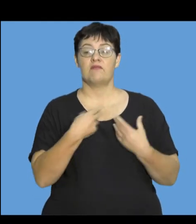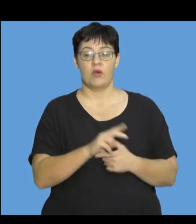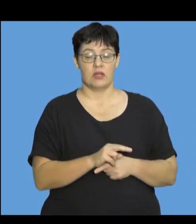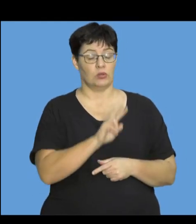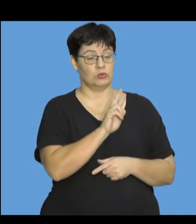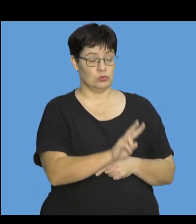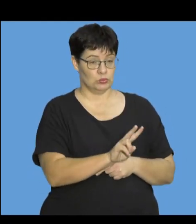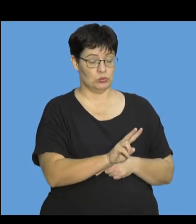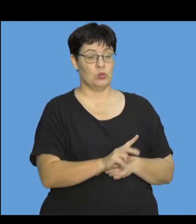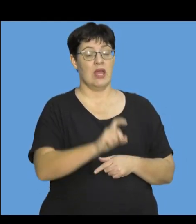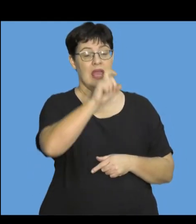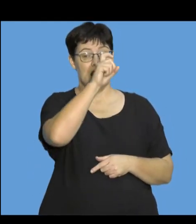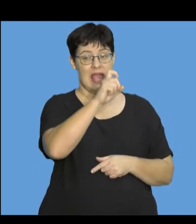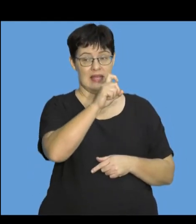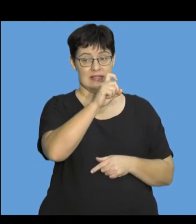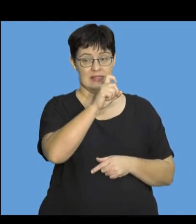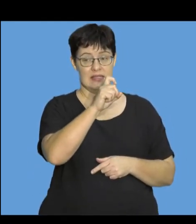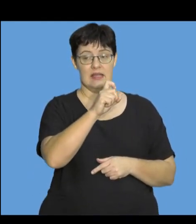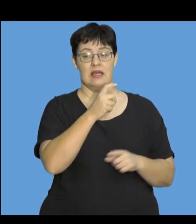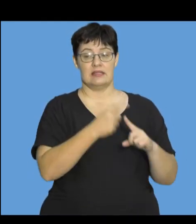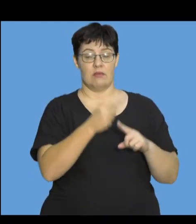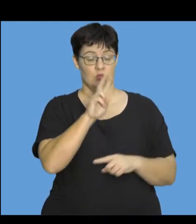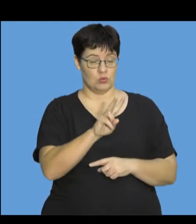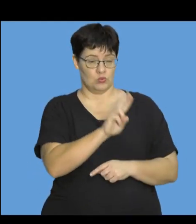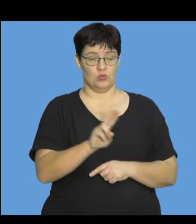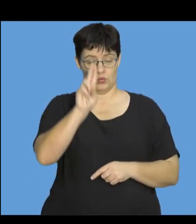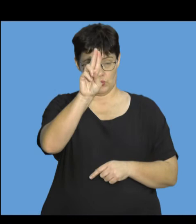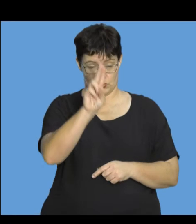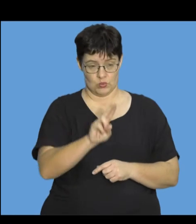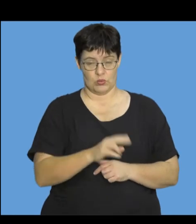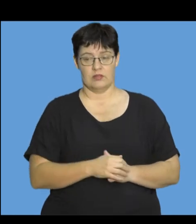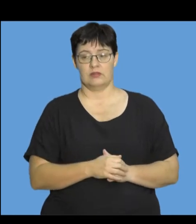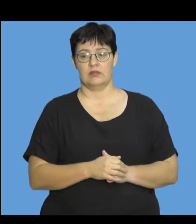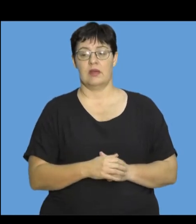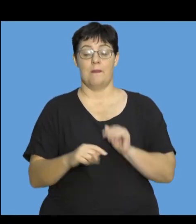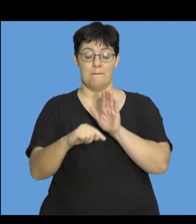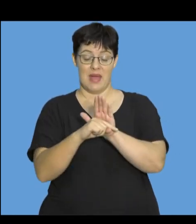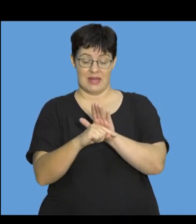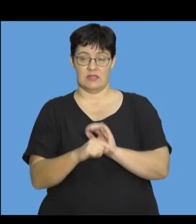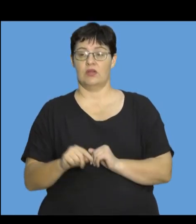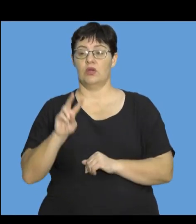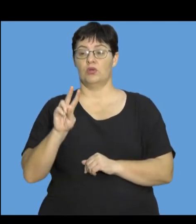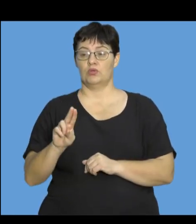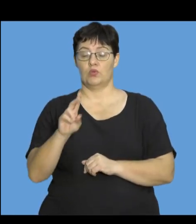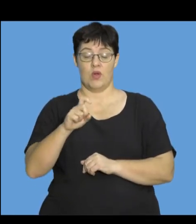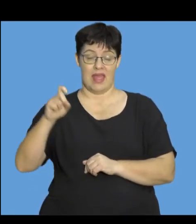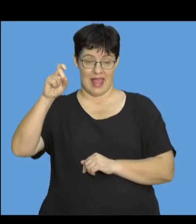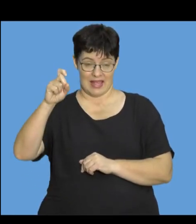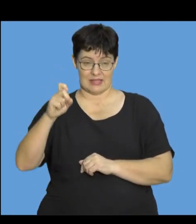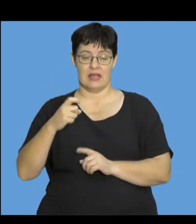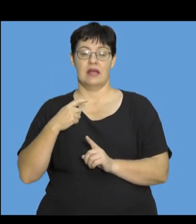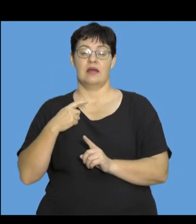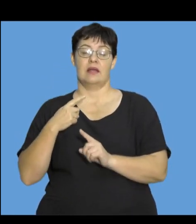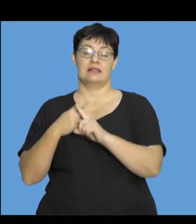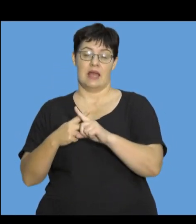2 to the exponent of x multiplied by 2 to the exponent of 2 minus 2 to the exponent of